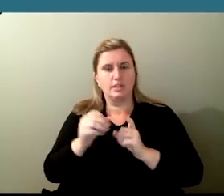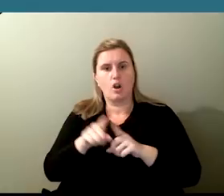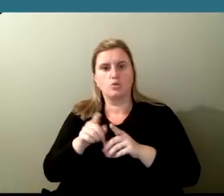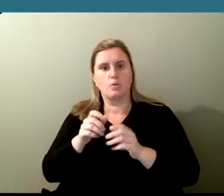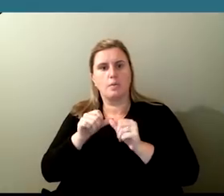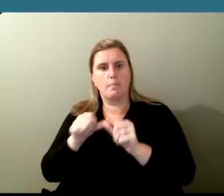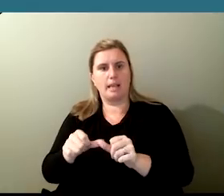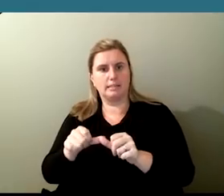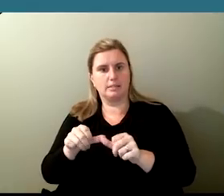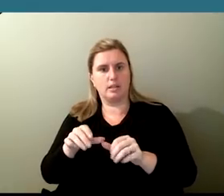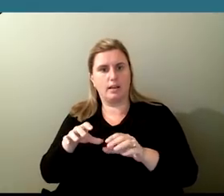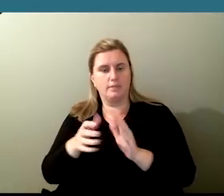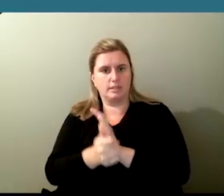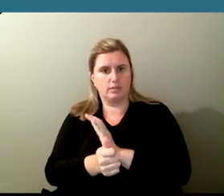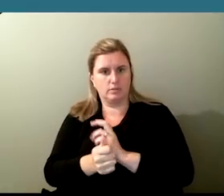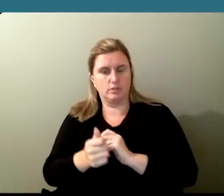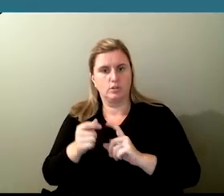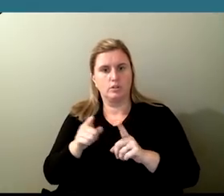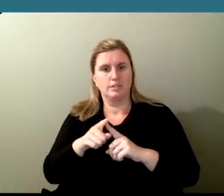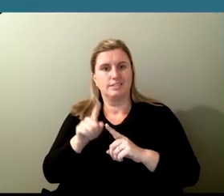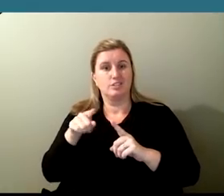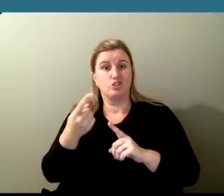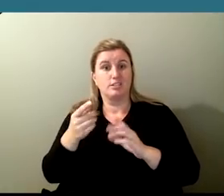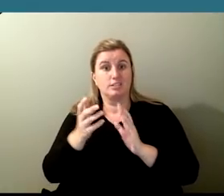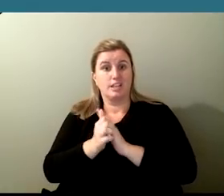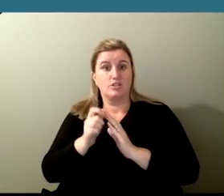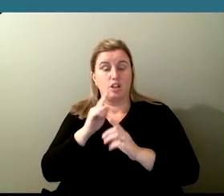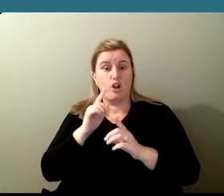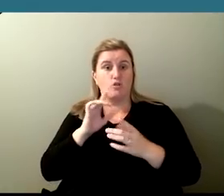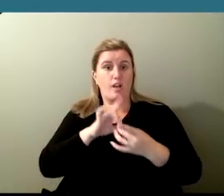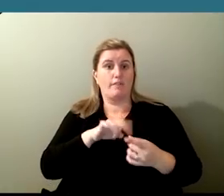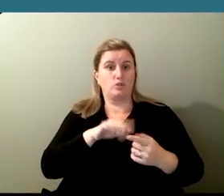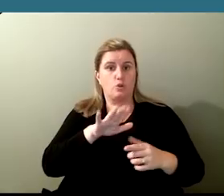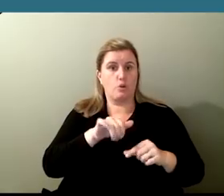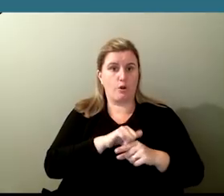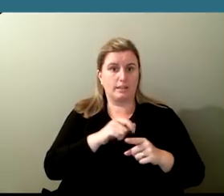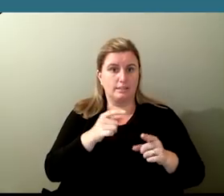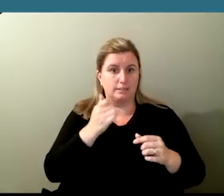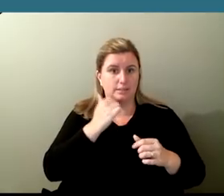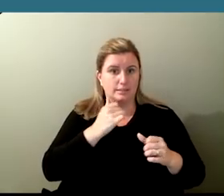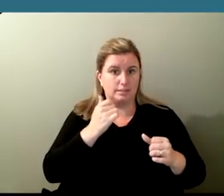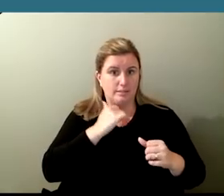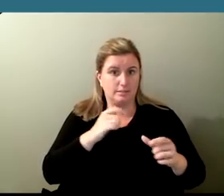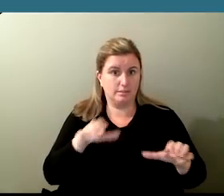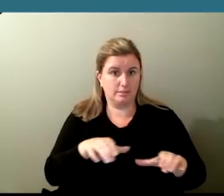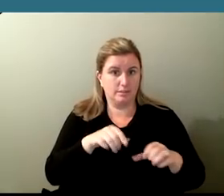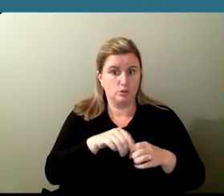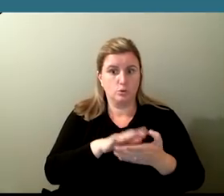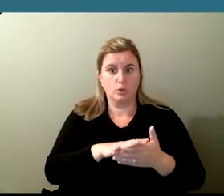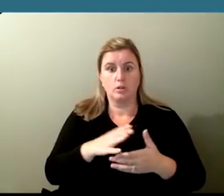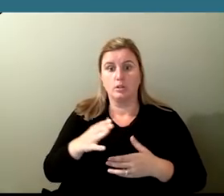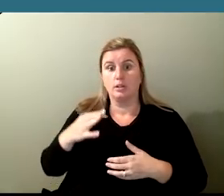skills, or just simply skills that are relevant to their practices. But what are some of the VST